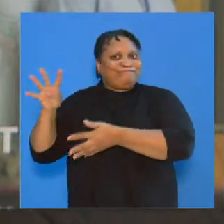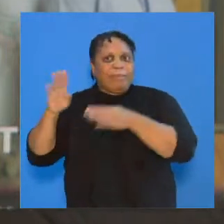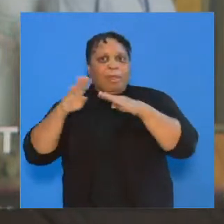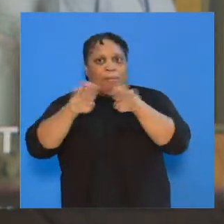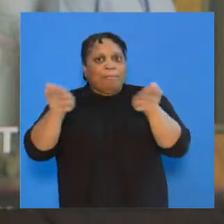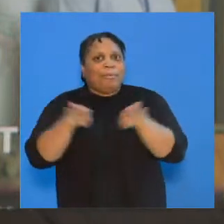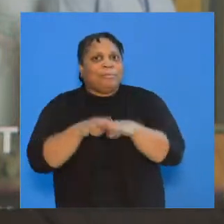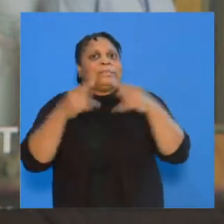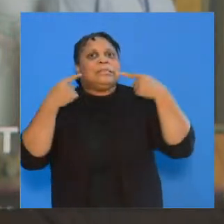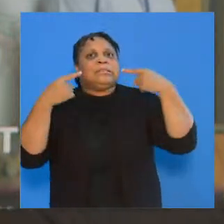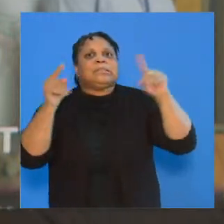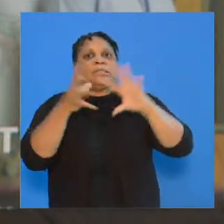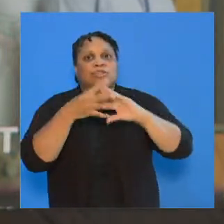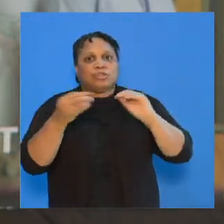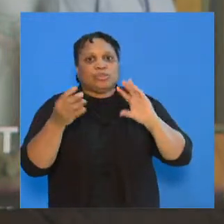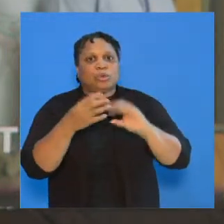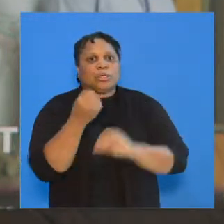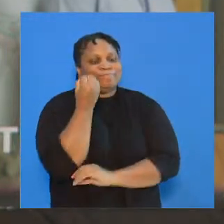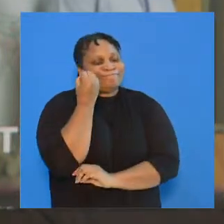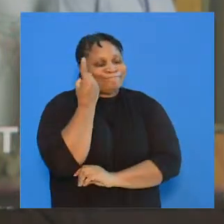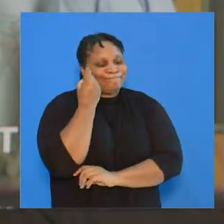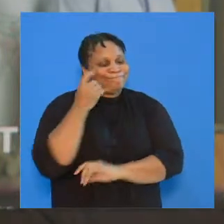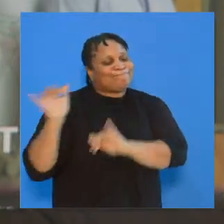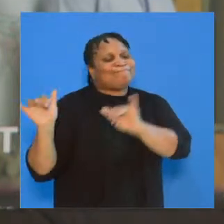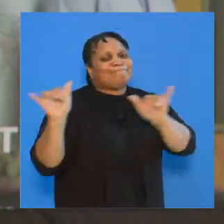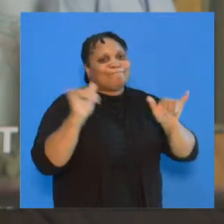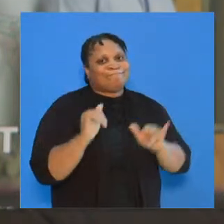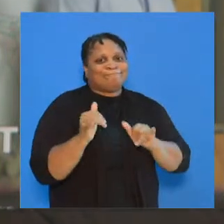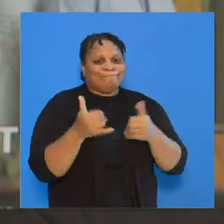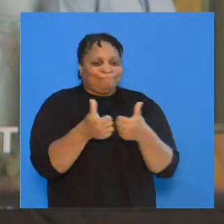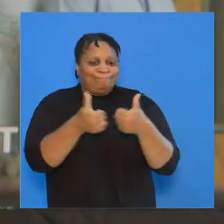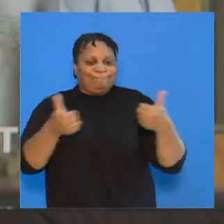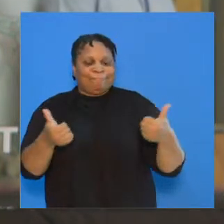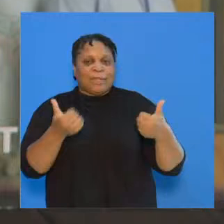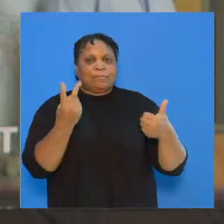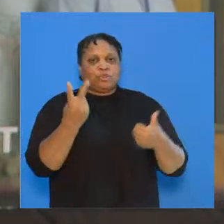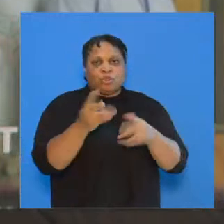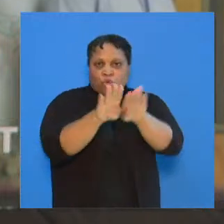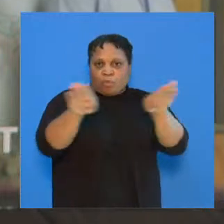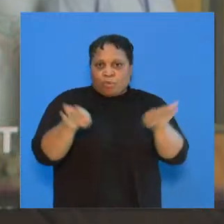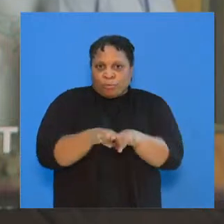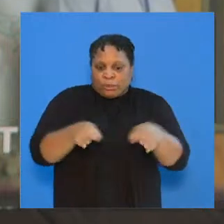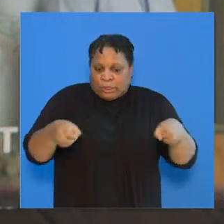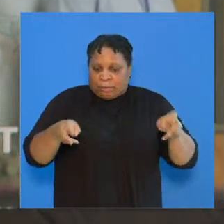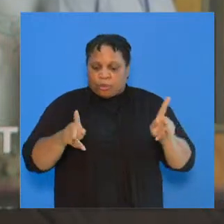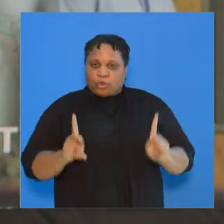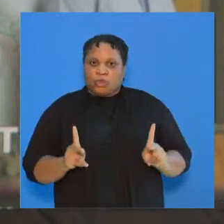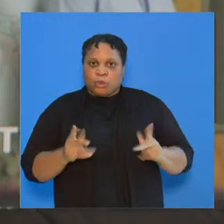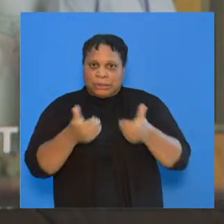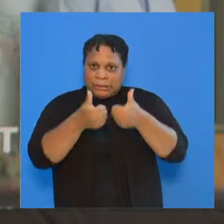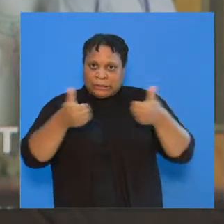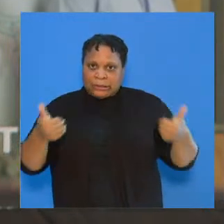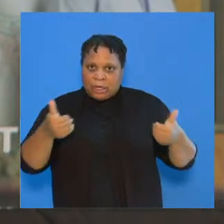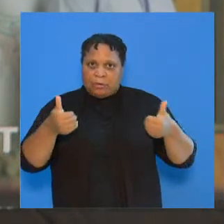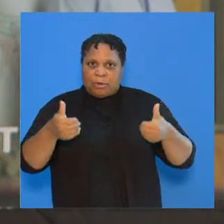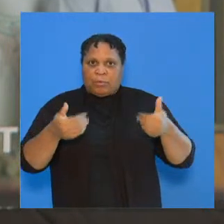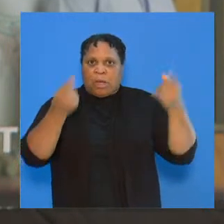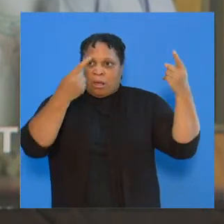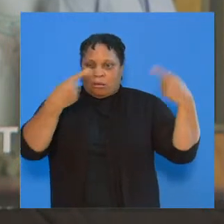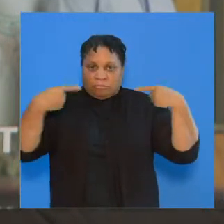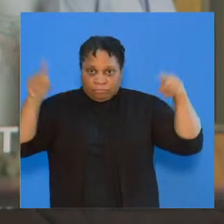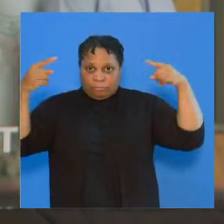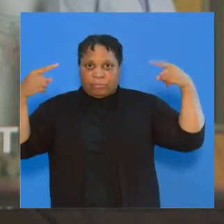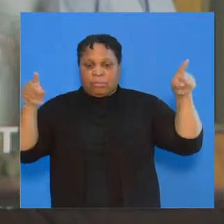story. We understood that there were two Bermudas separated by opportunity, separated by outcomes, and separated